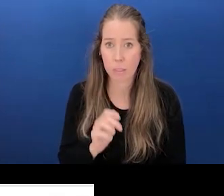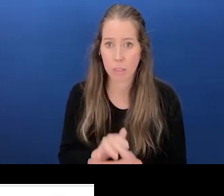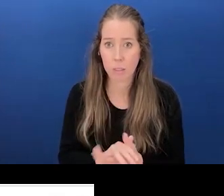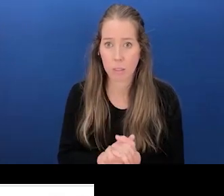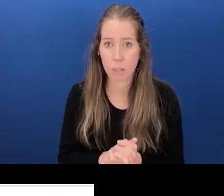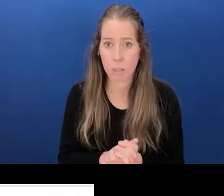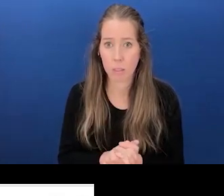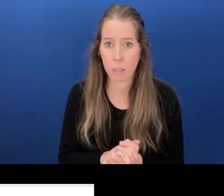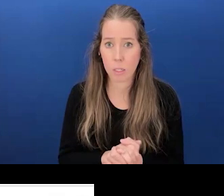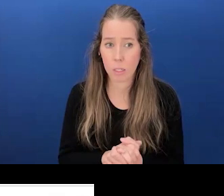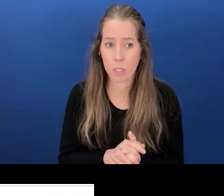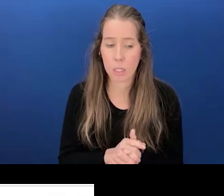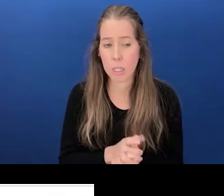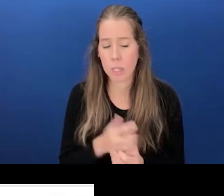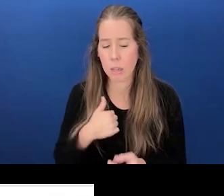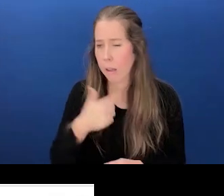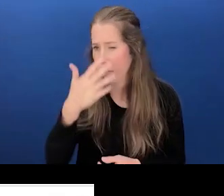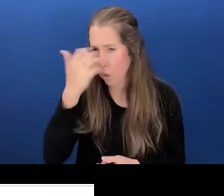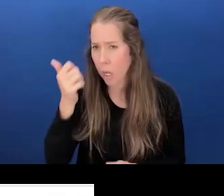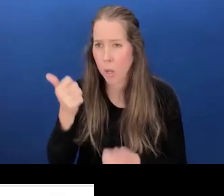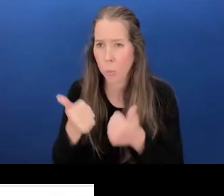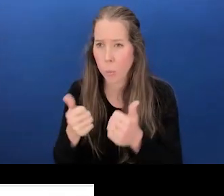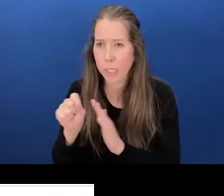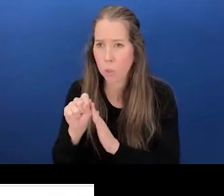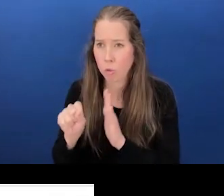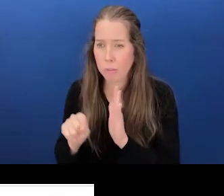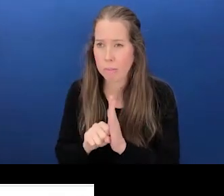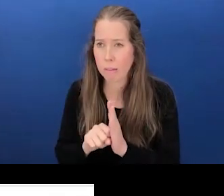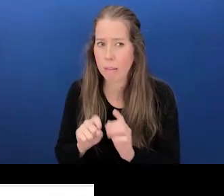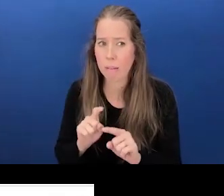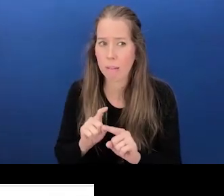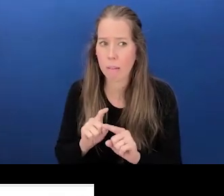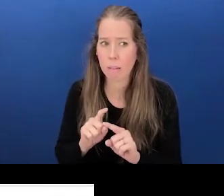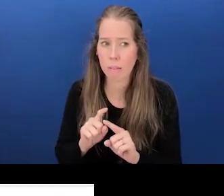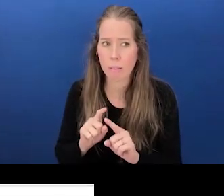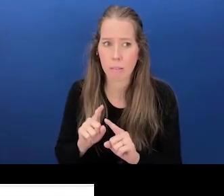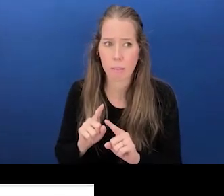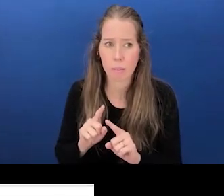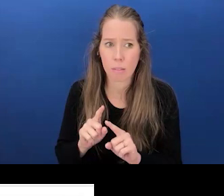I forget what state I was in, but here's the